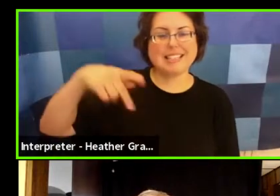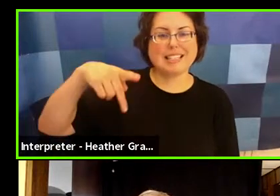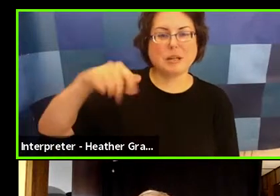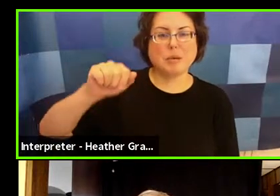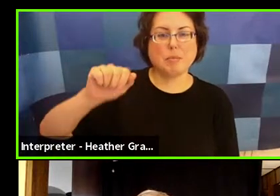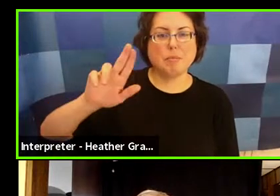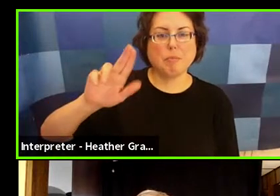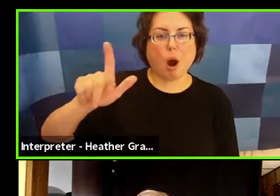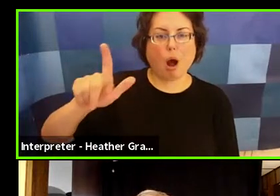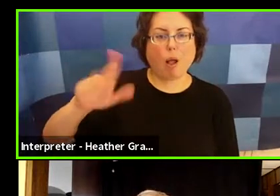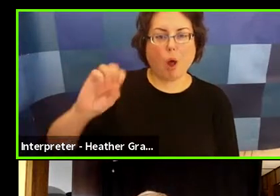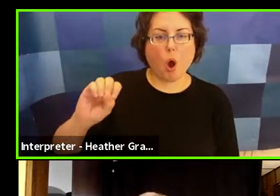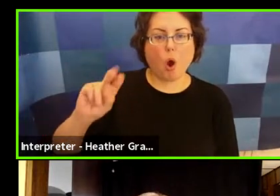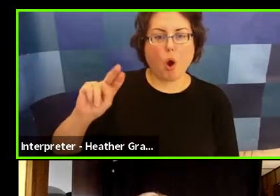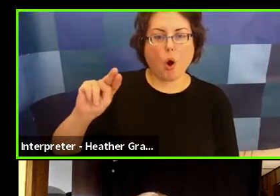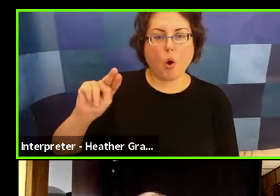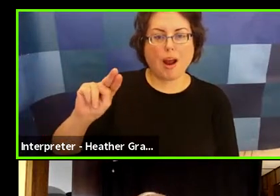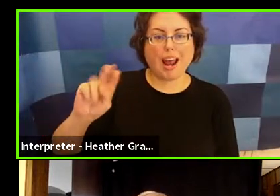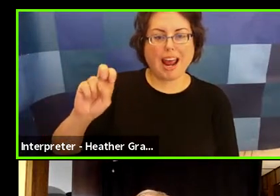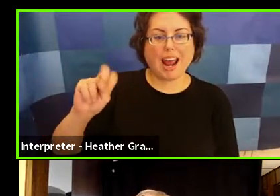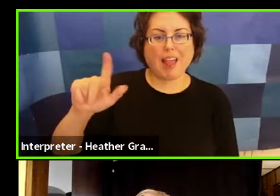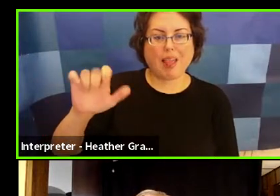member.